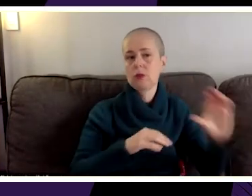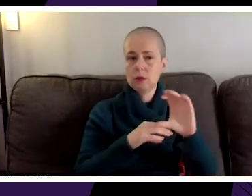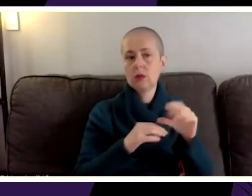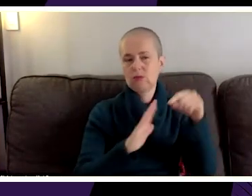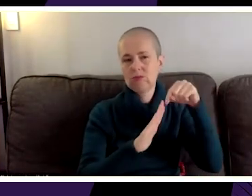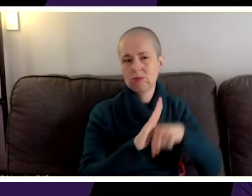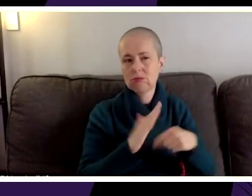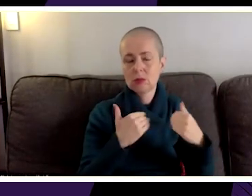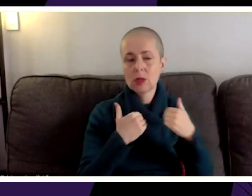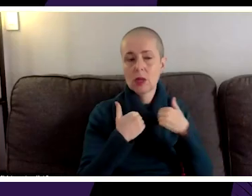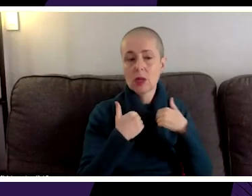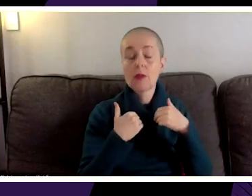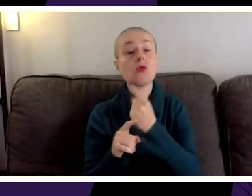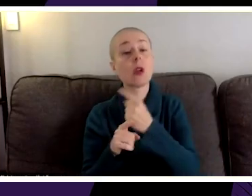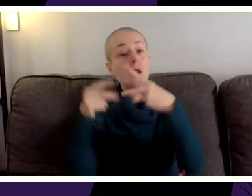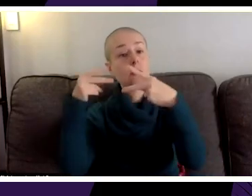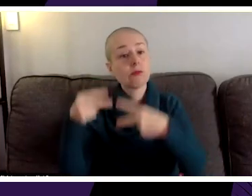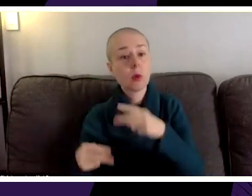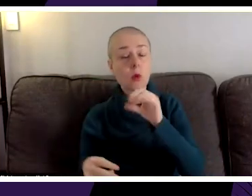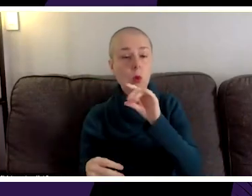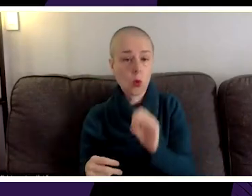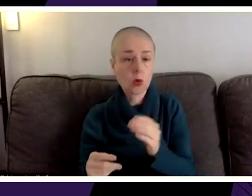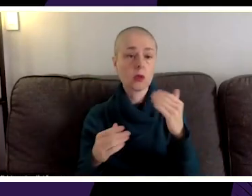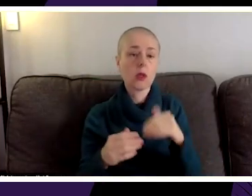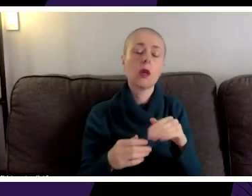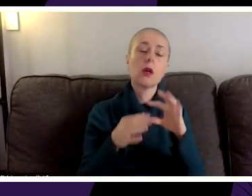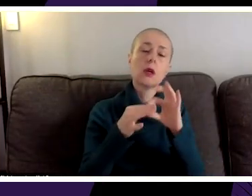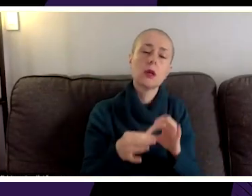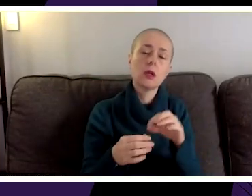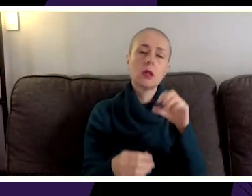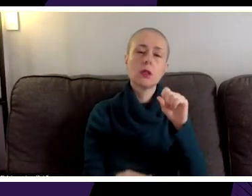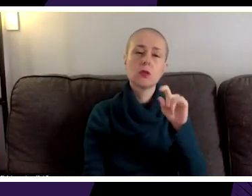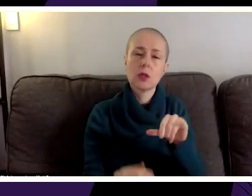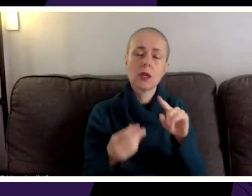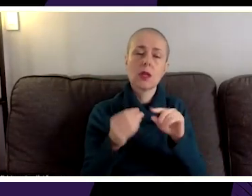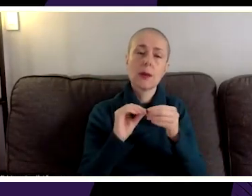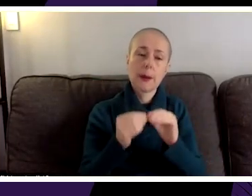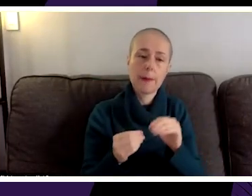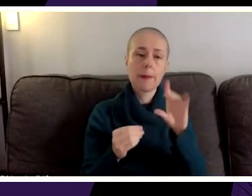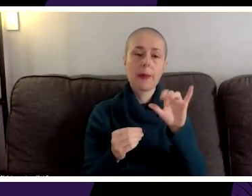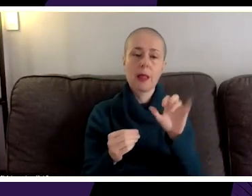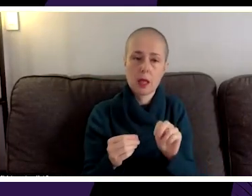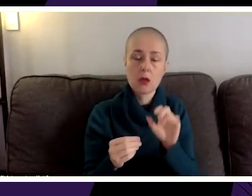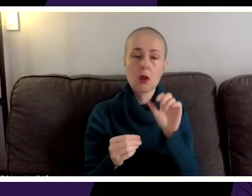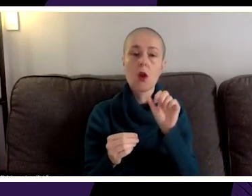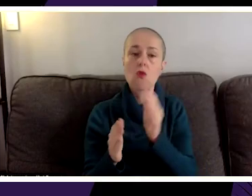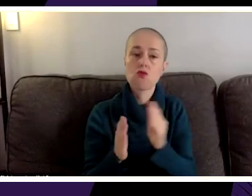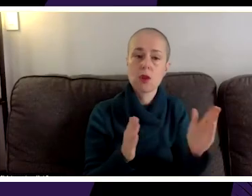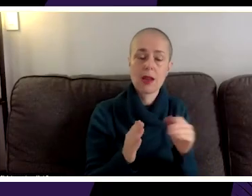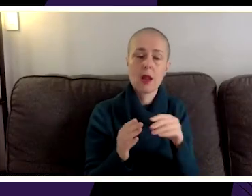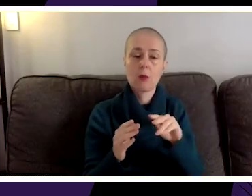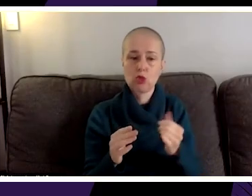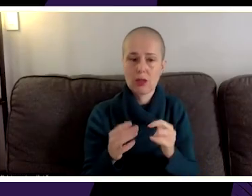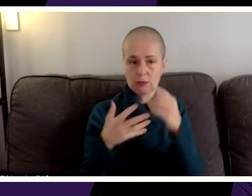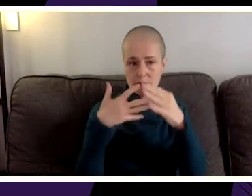code, you also have types. So that's string, number, Boolean, array, object. These are examples of each of those types. And